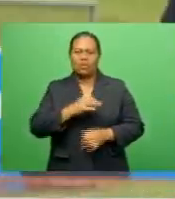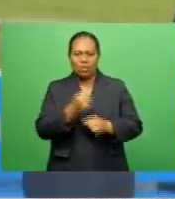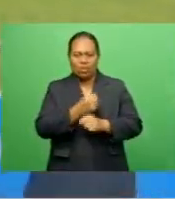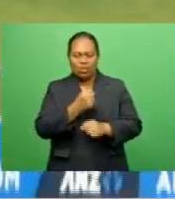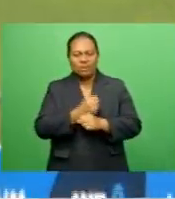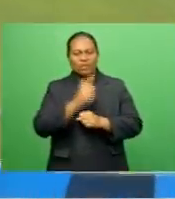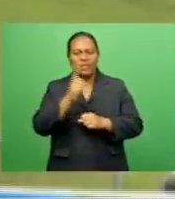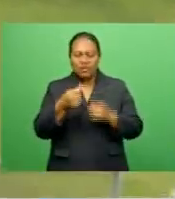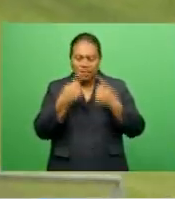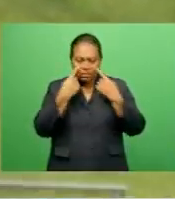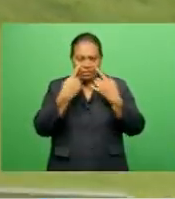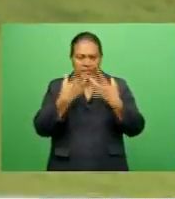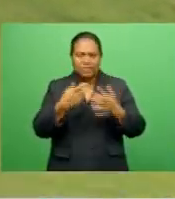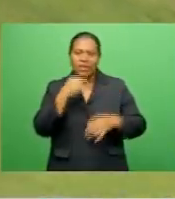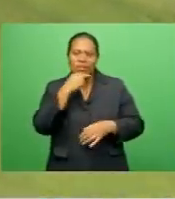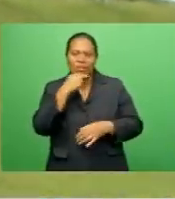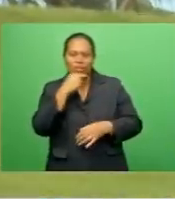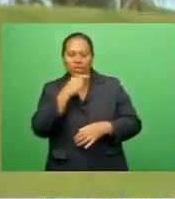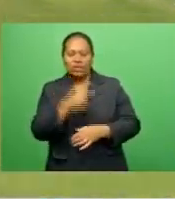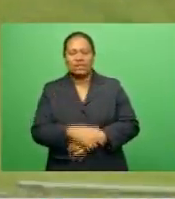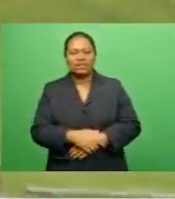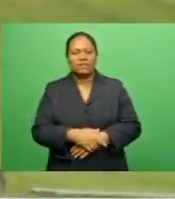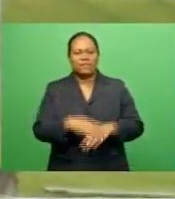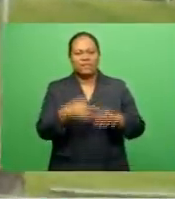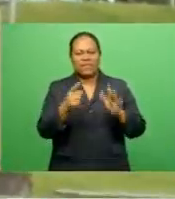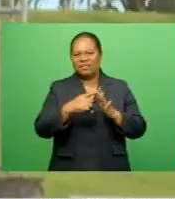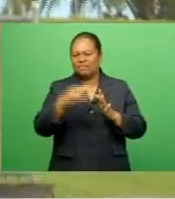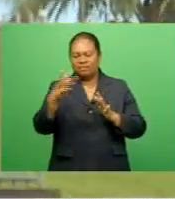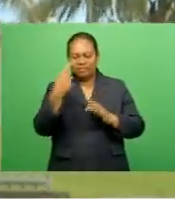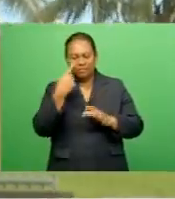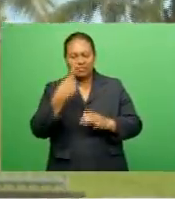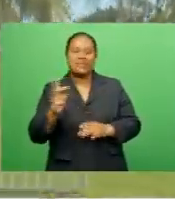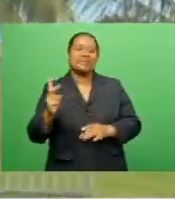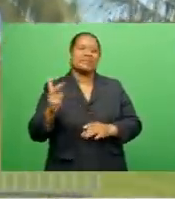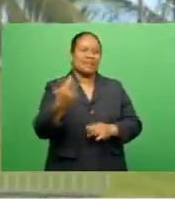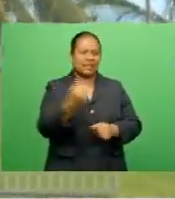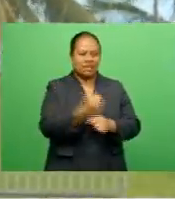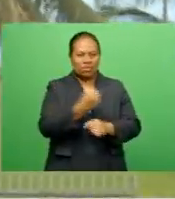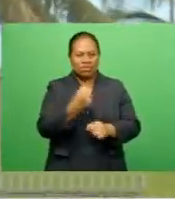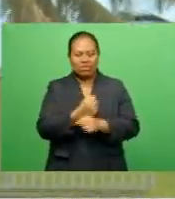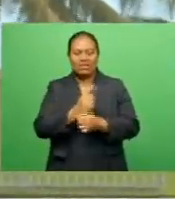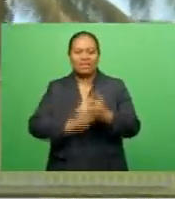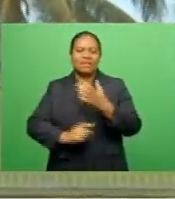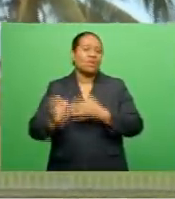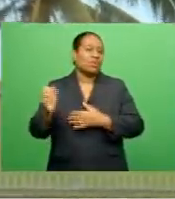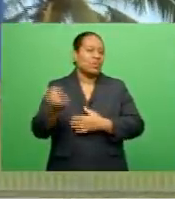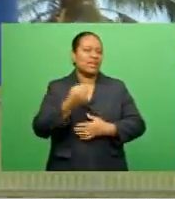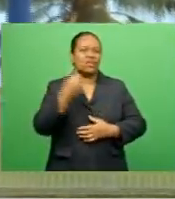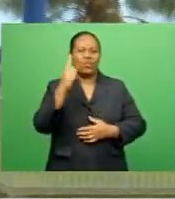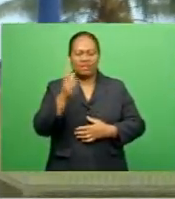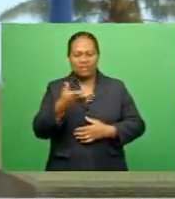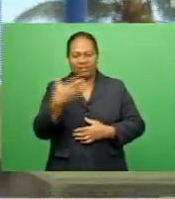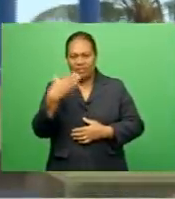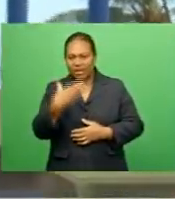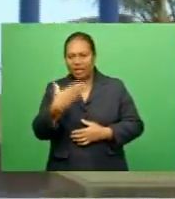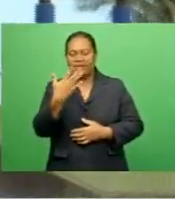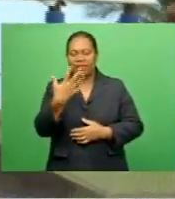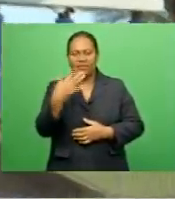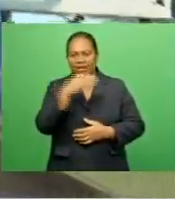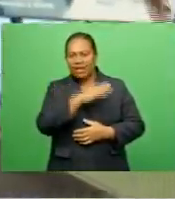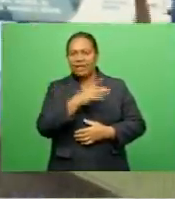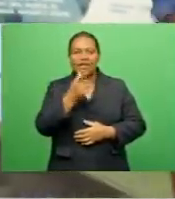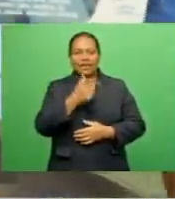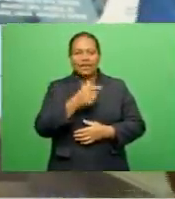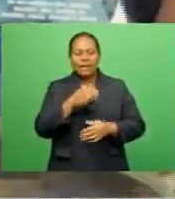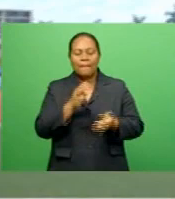was a clean sweep in the boys division. Ioane Vianney claimed his second gold medal of the meet after winning the 1500 meters intermediate boys